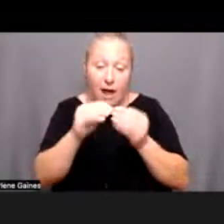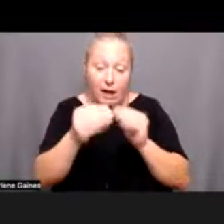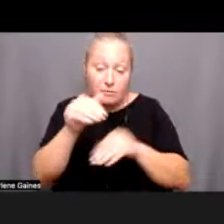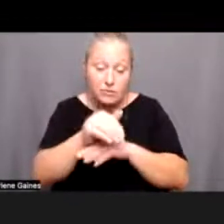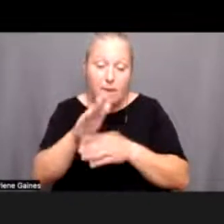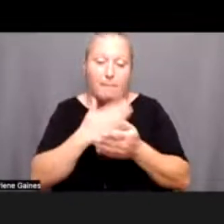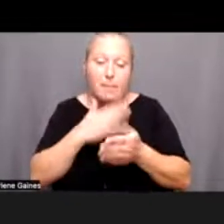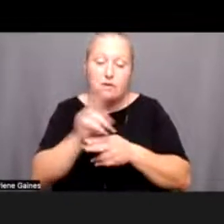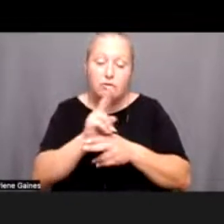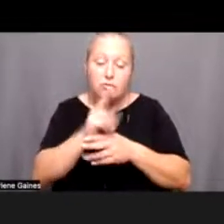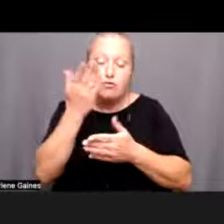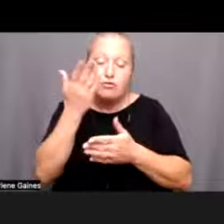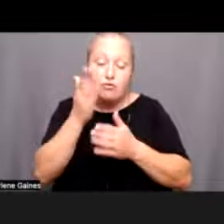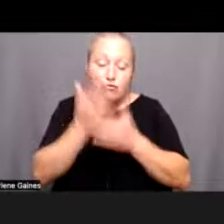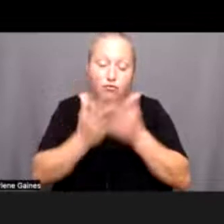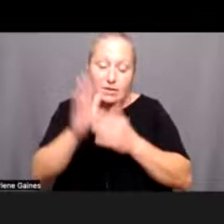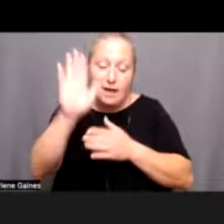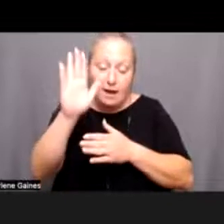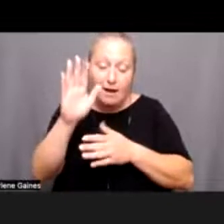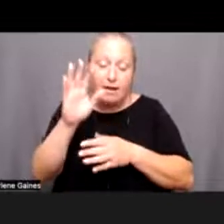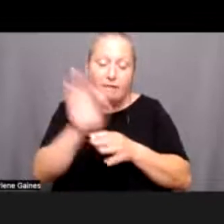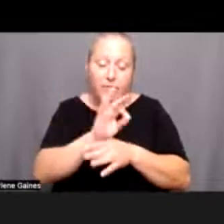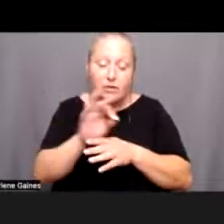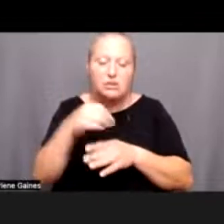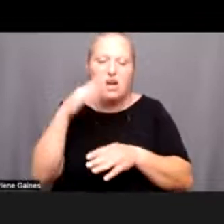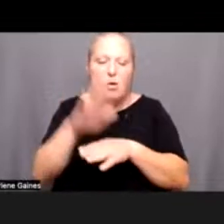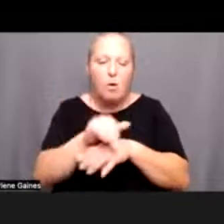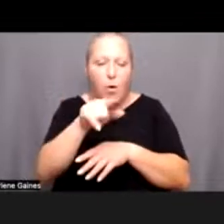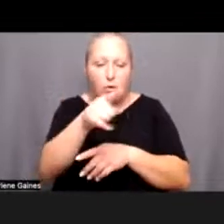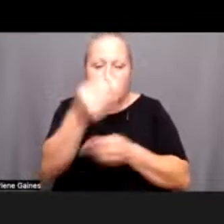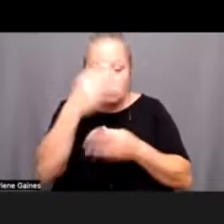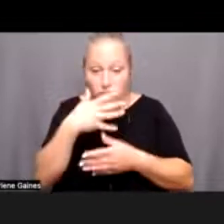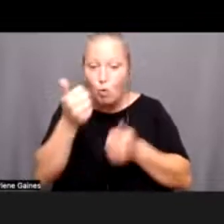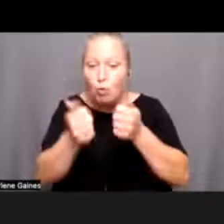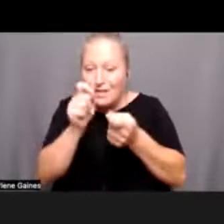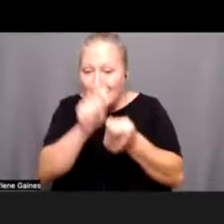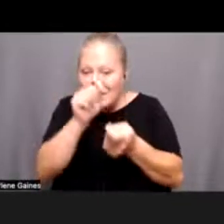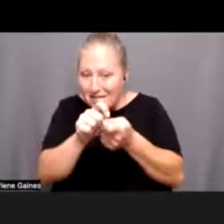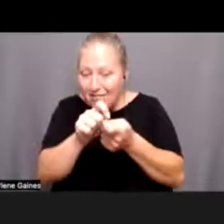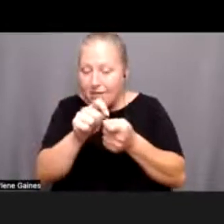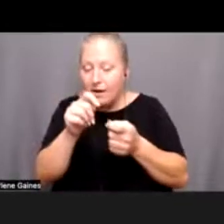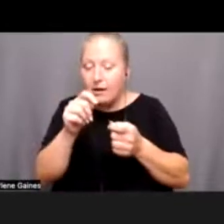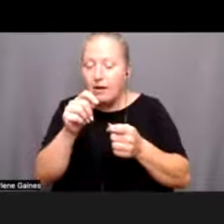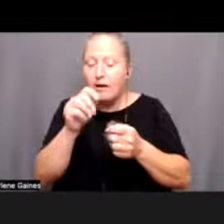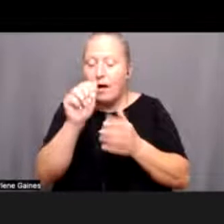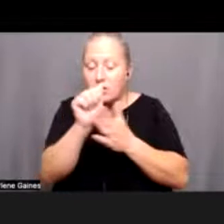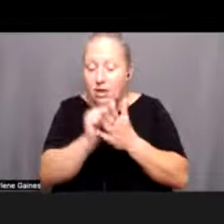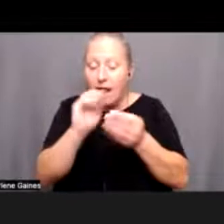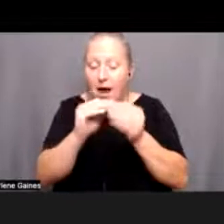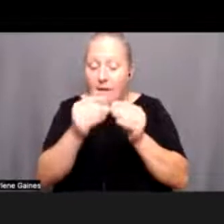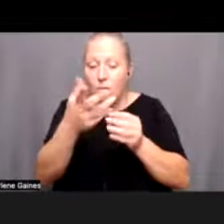functionality within Zoom now. I'll call upon you and ask you which specific agenda item you would like to make public comment on.